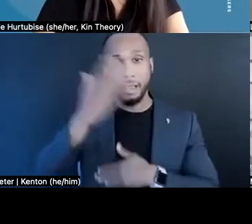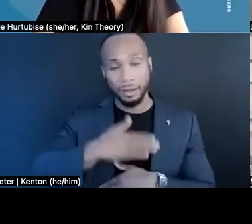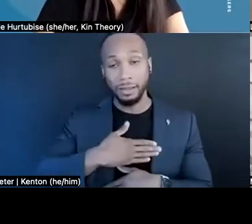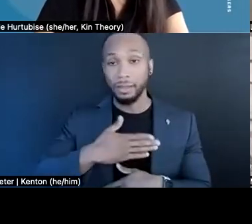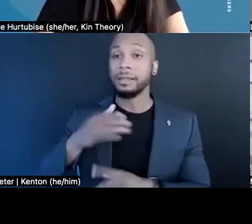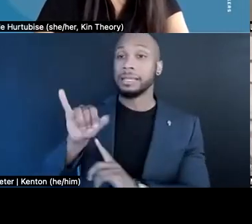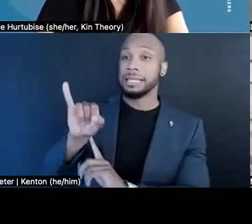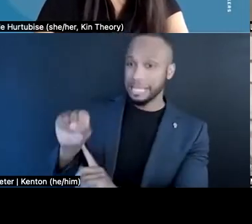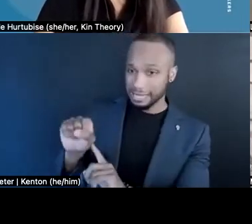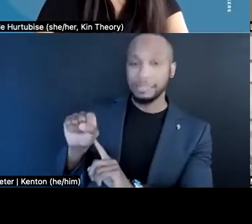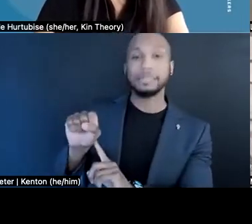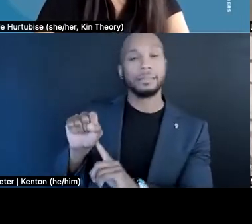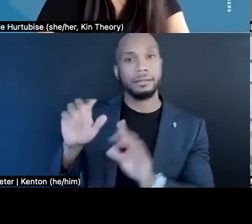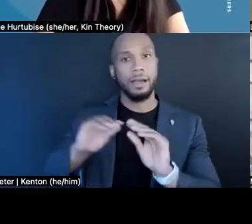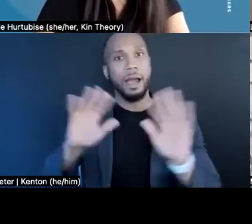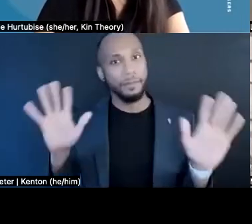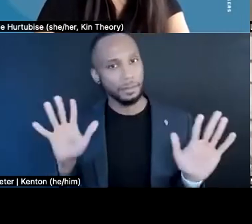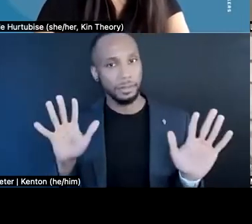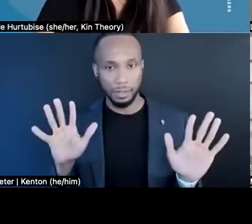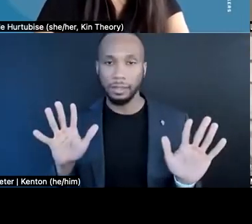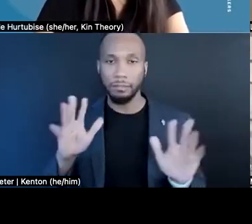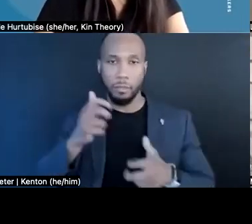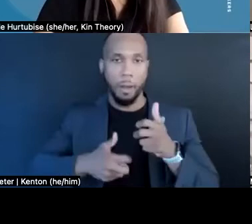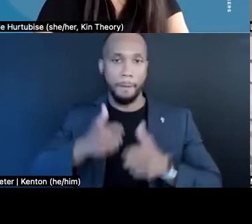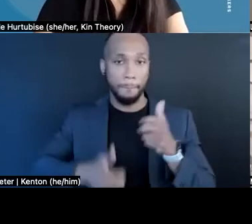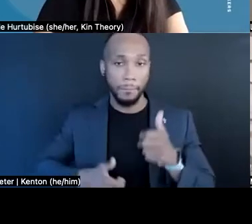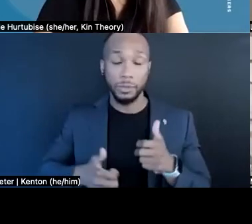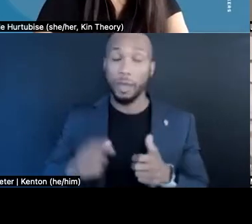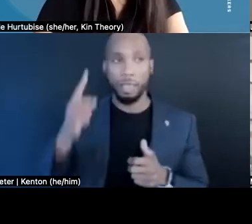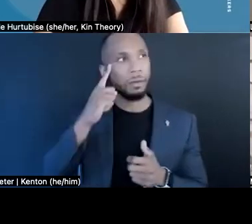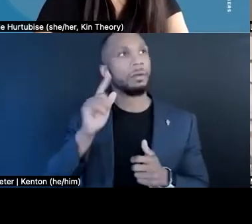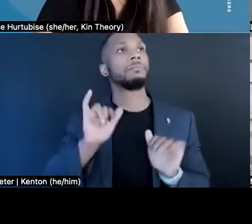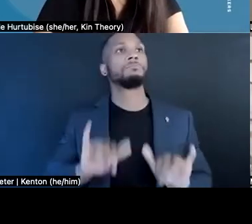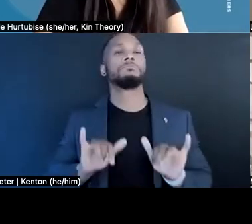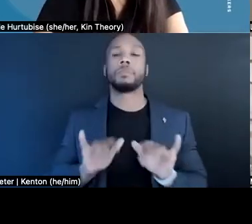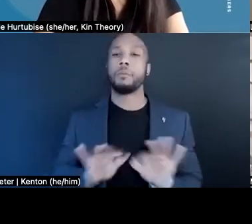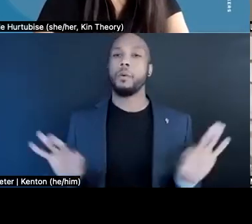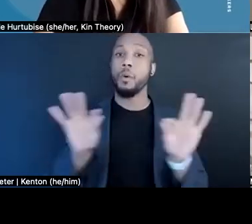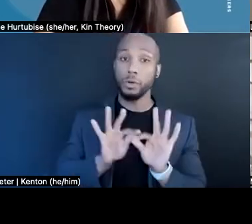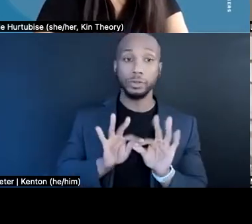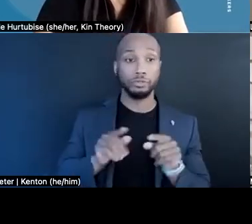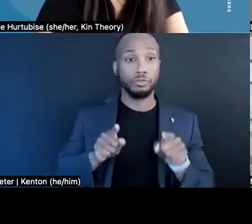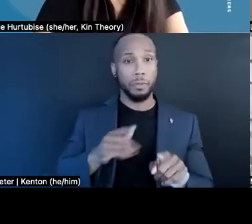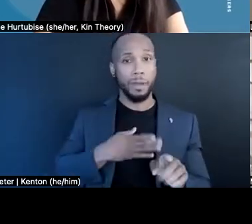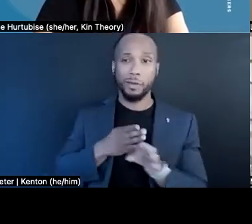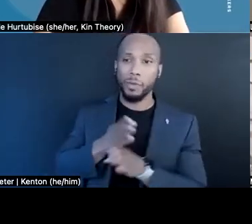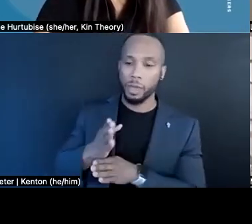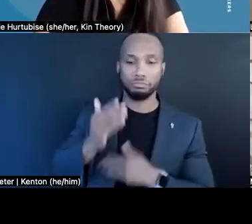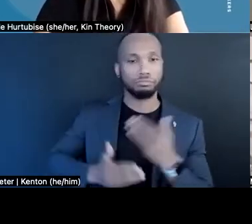is obviously very problematic. So it was really important to me. And as I kind of progressed in my career, I think,